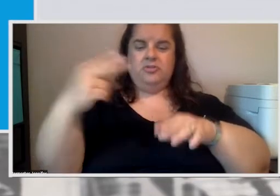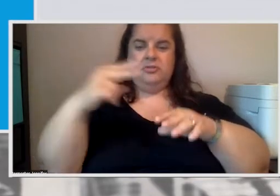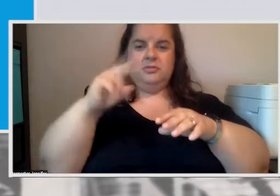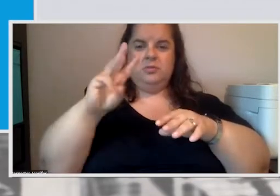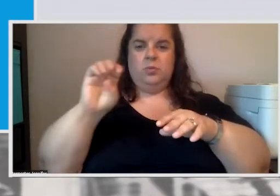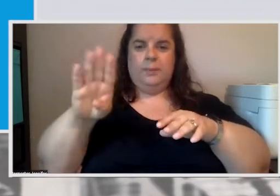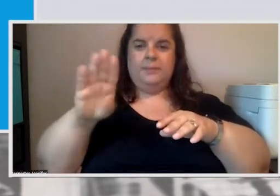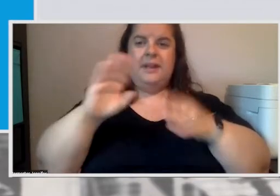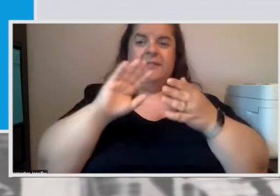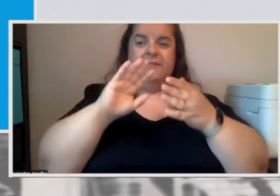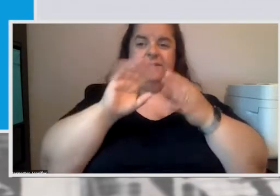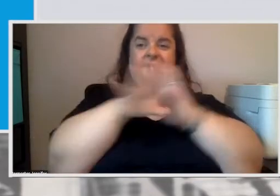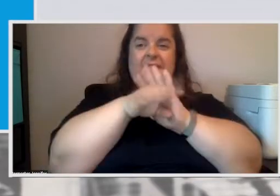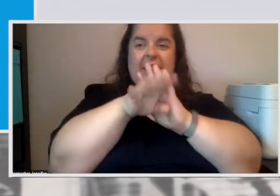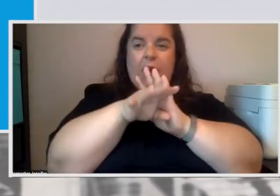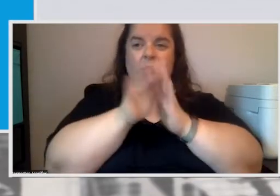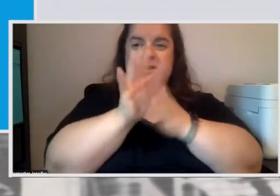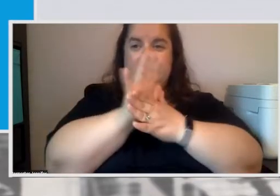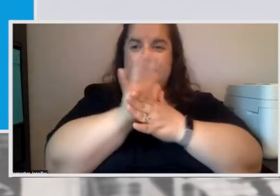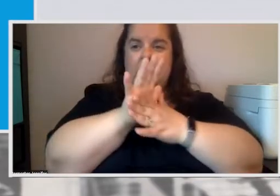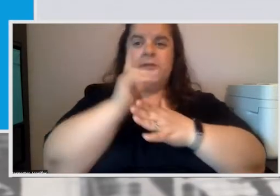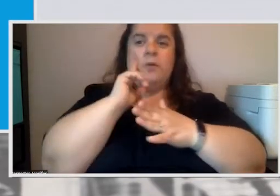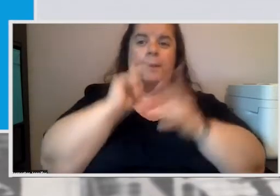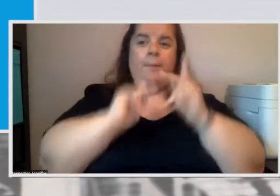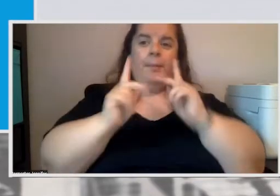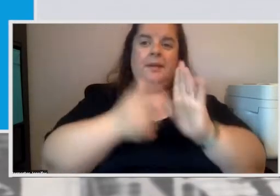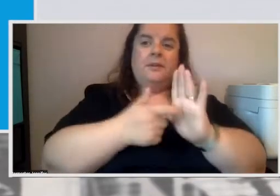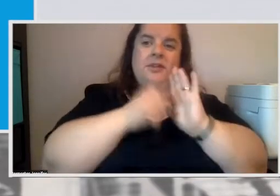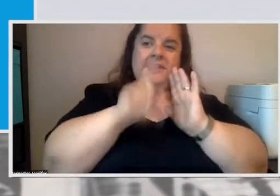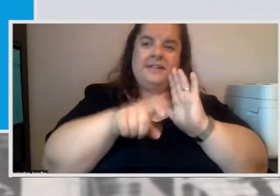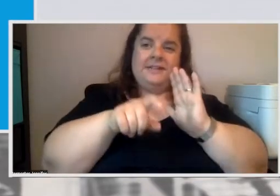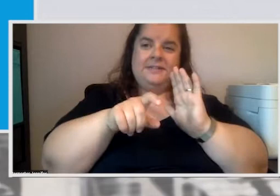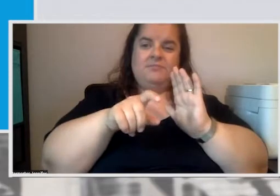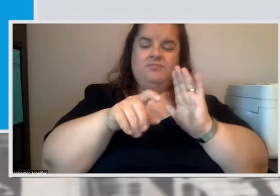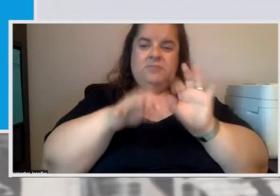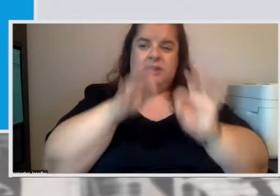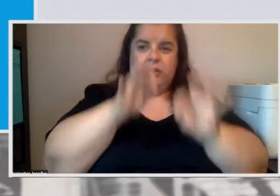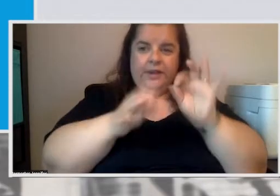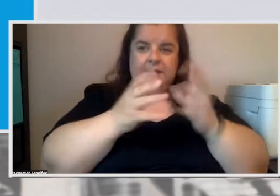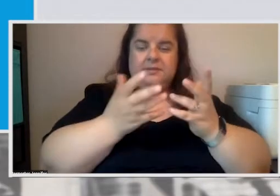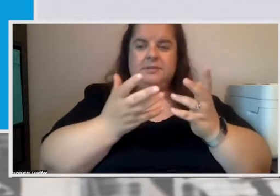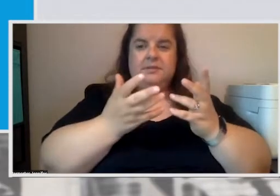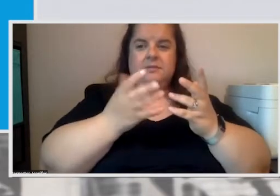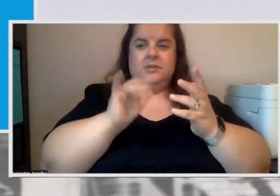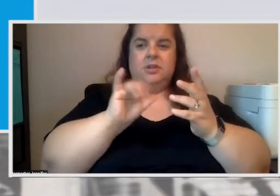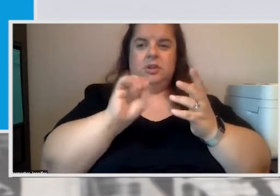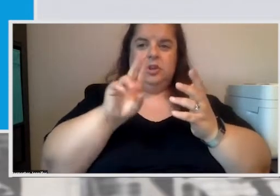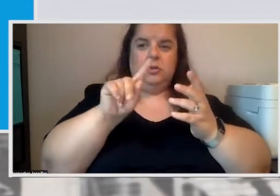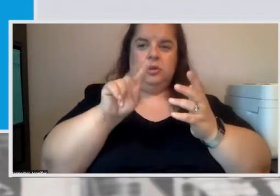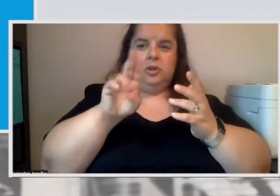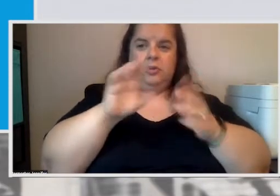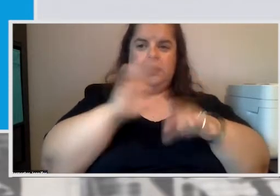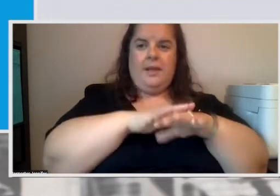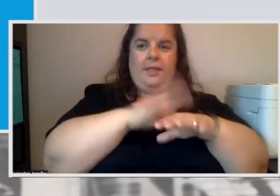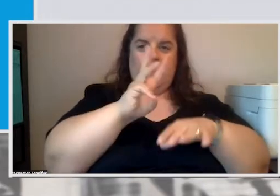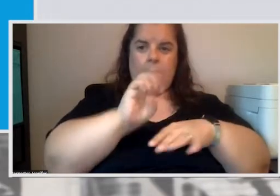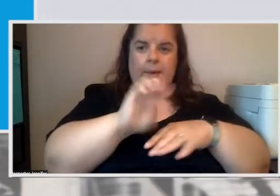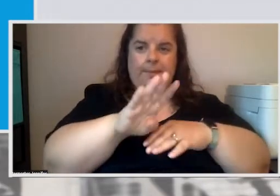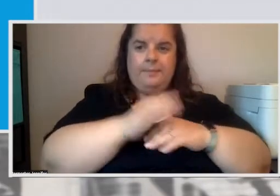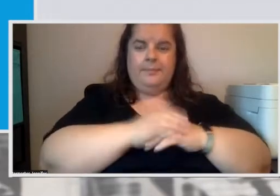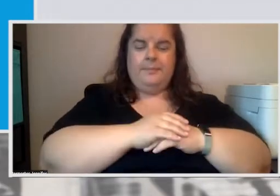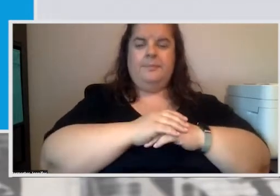channel of the public needs hearings that we could put on there, via YouTube onto the Engage PGH site. So